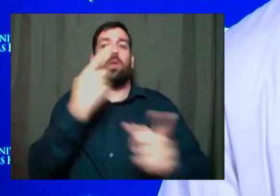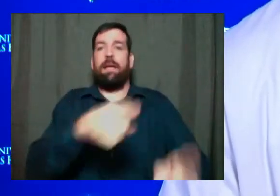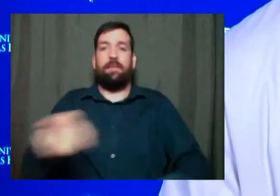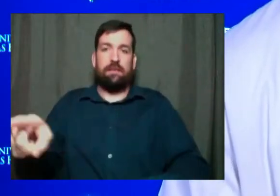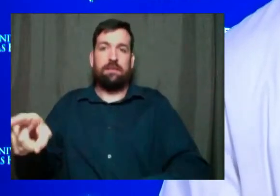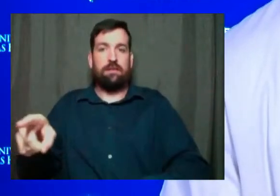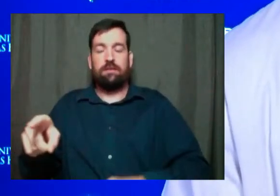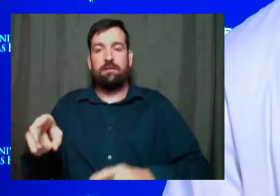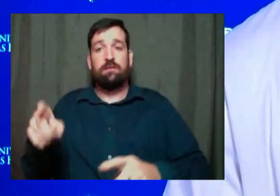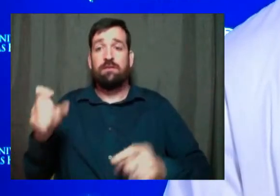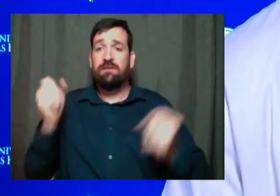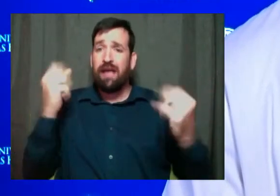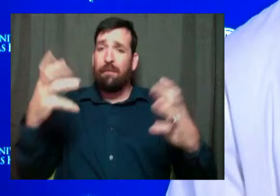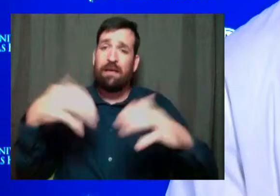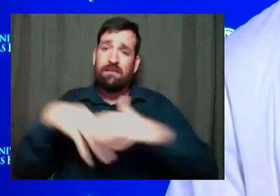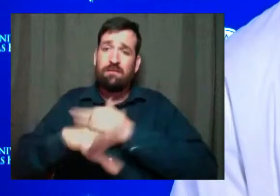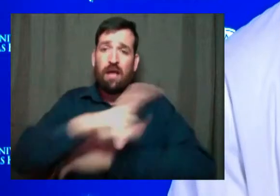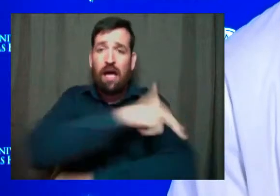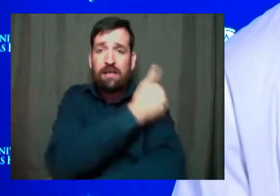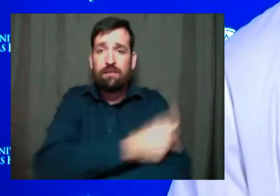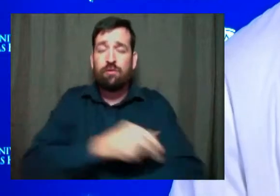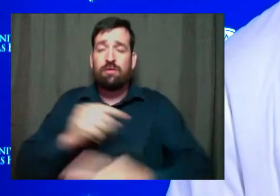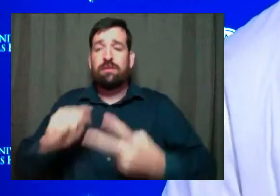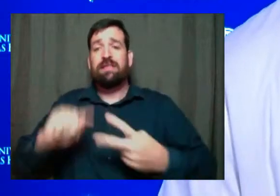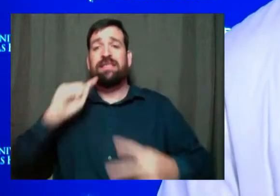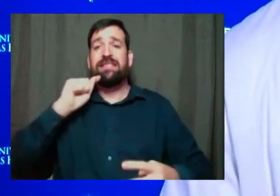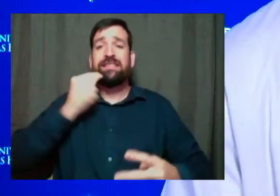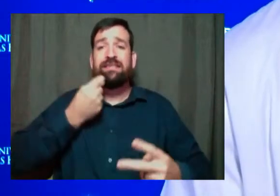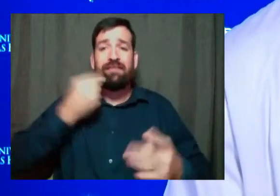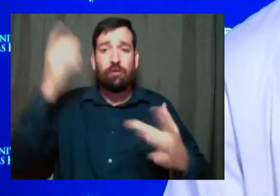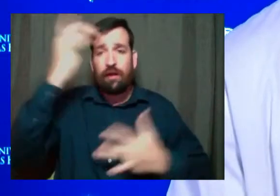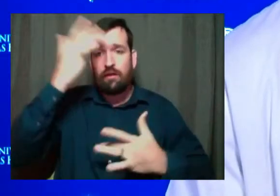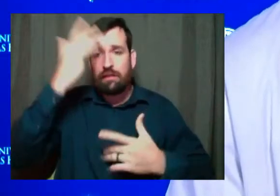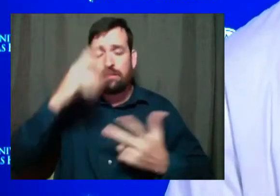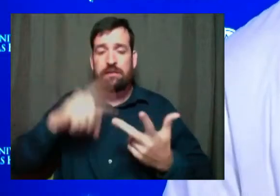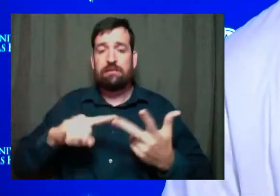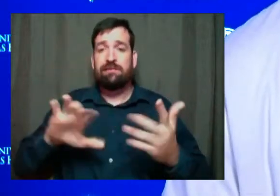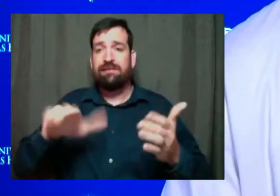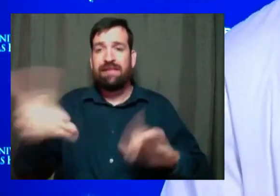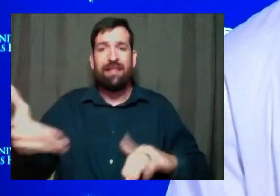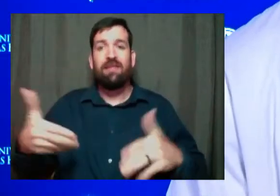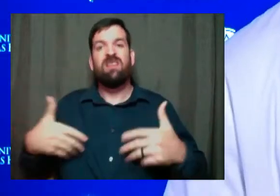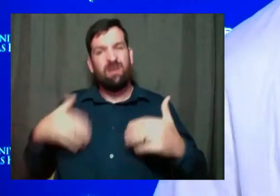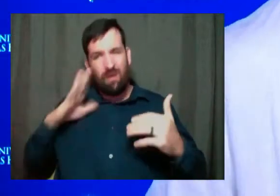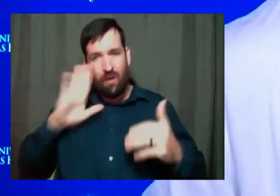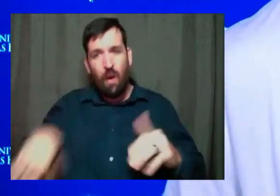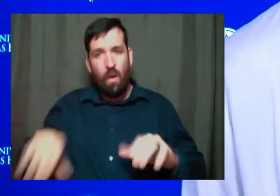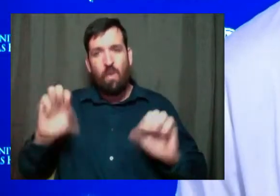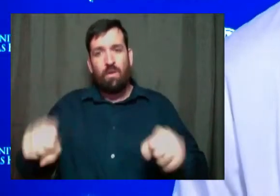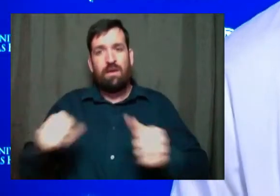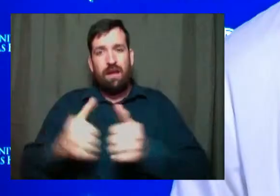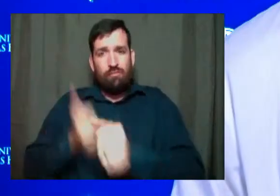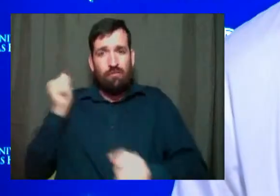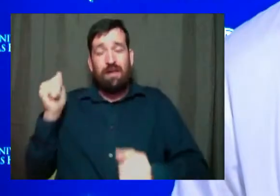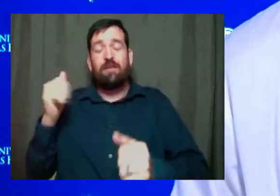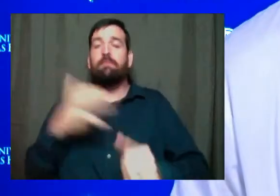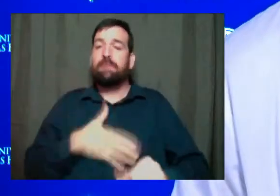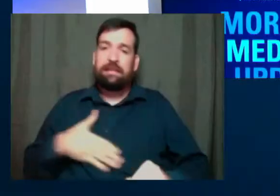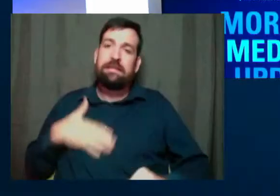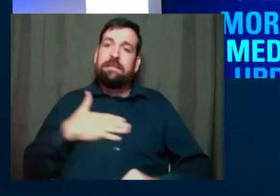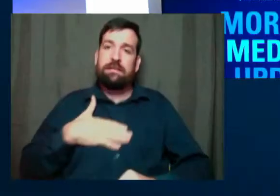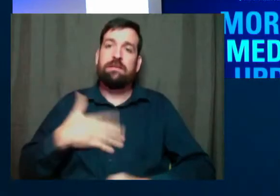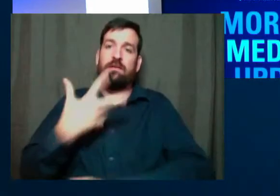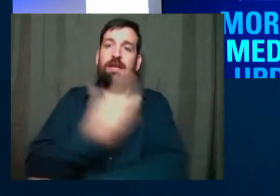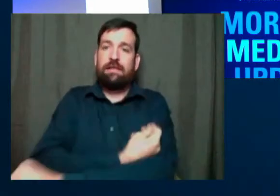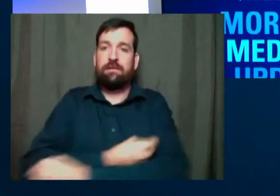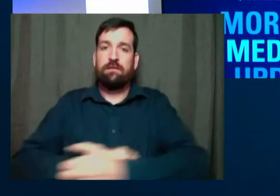amount of hospitalization and severe illness and death that leads to. And so we know we can protect you from that. Please go get vaccinated. That is the best thing to do.